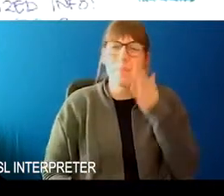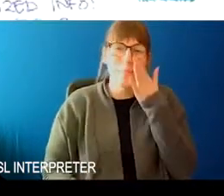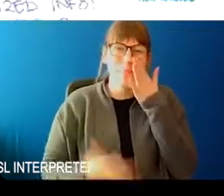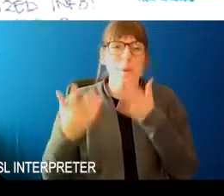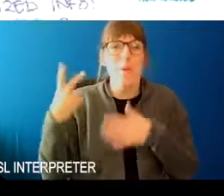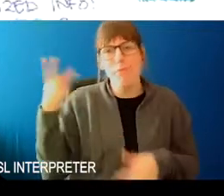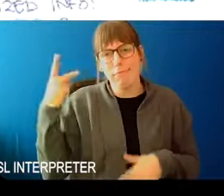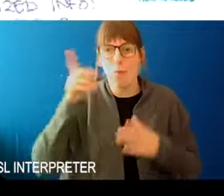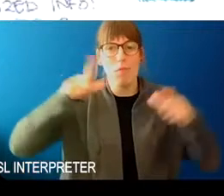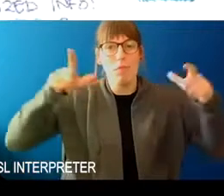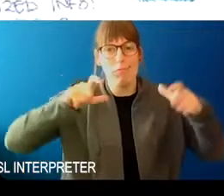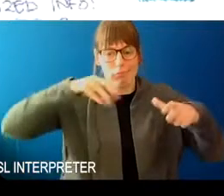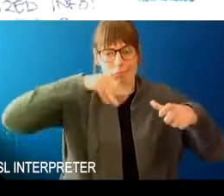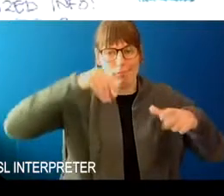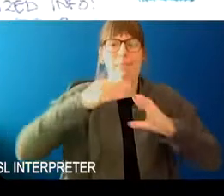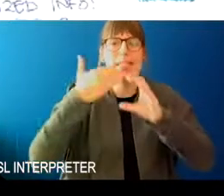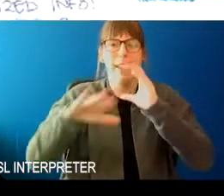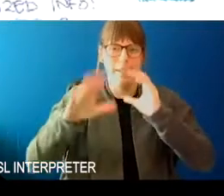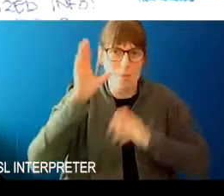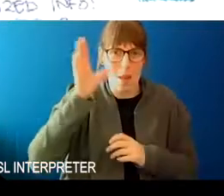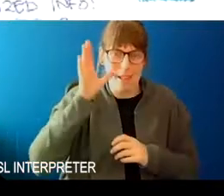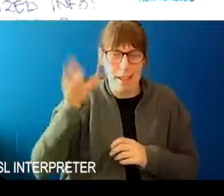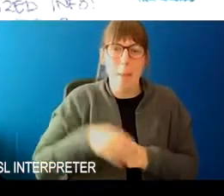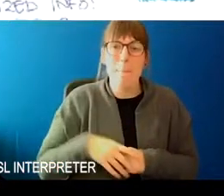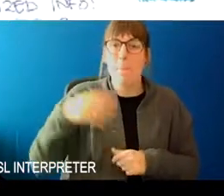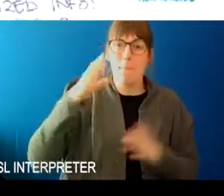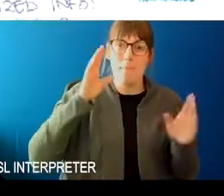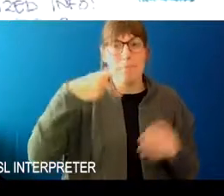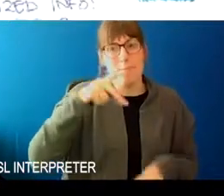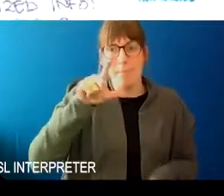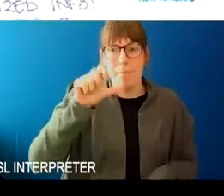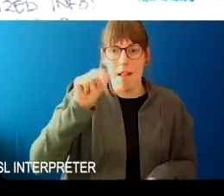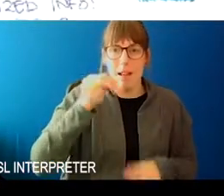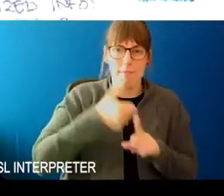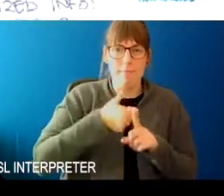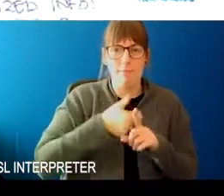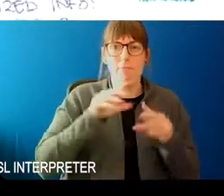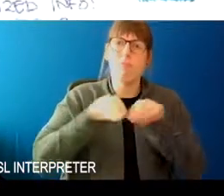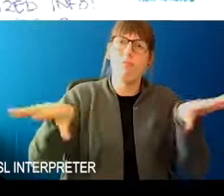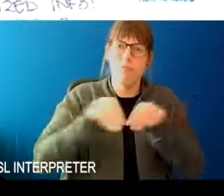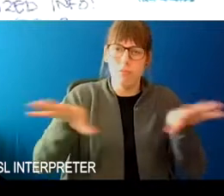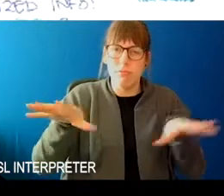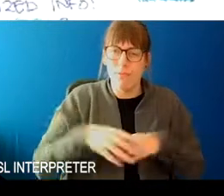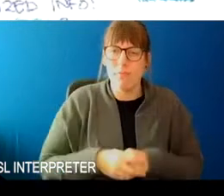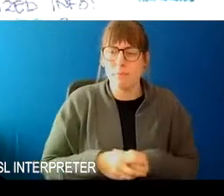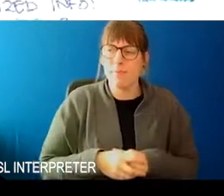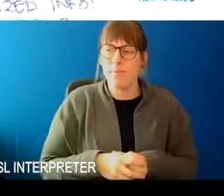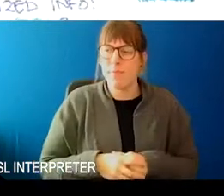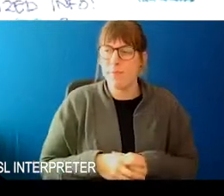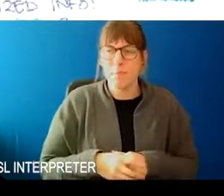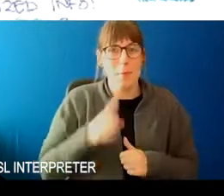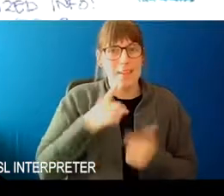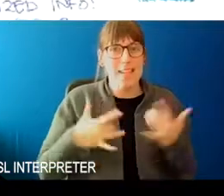There you go. So we'll be sending these out to people later. Plan has been sending them out in